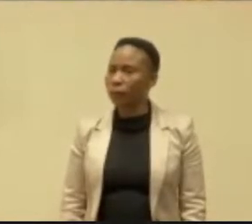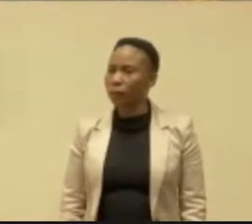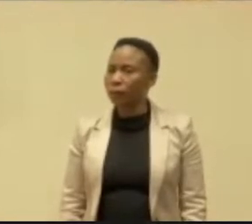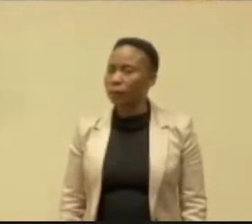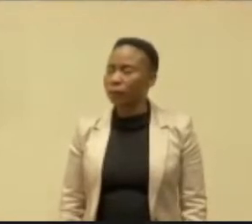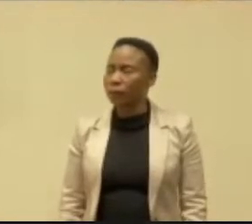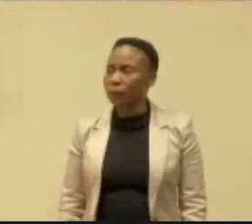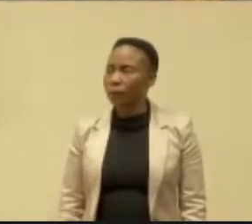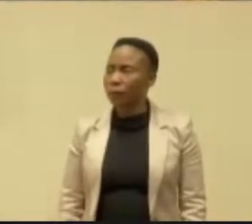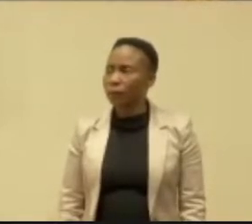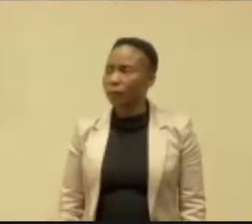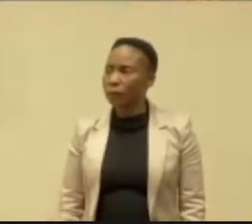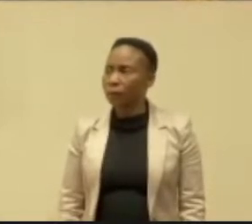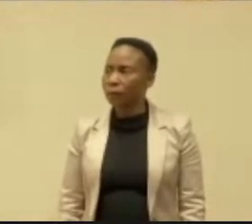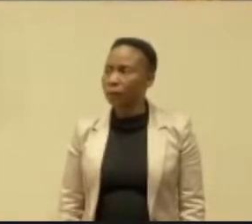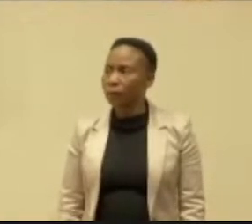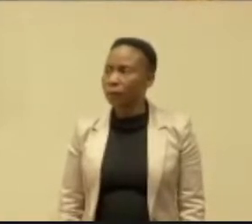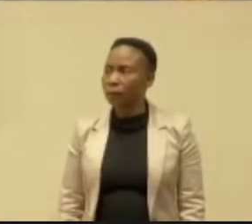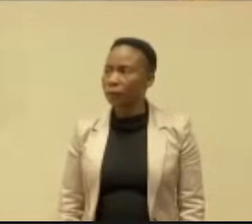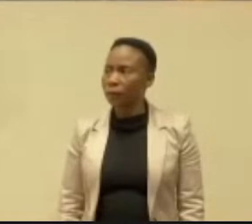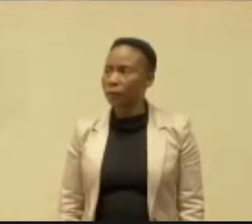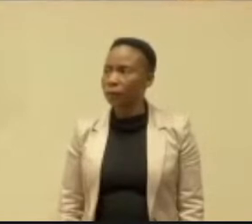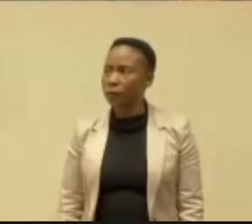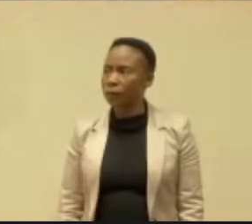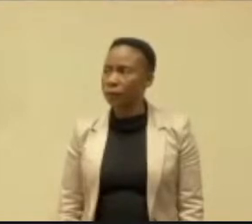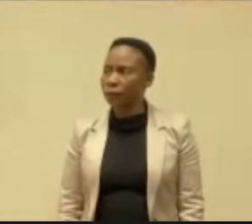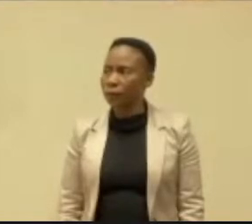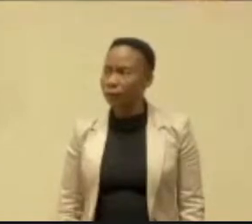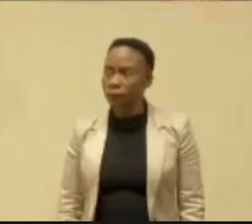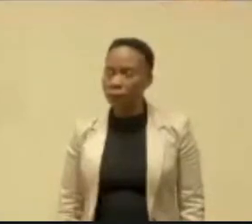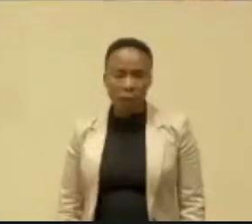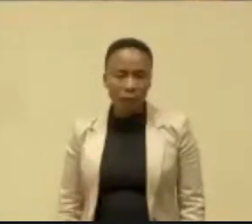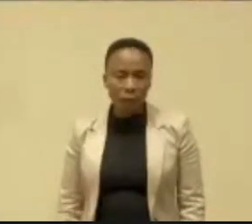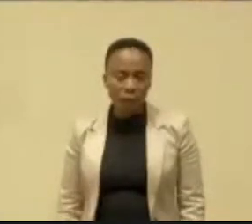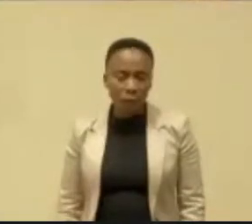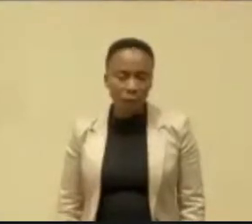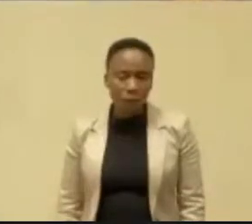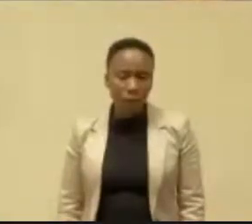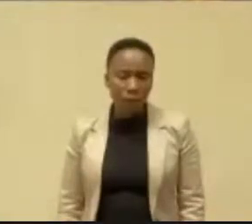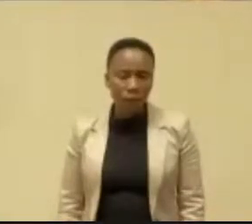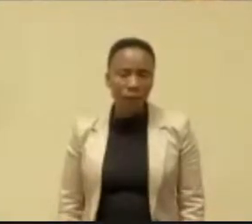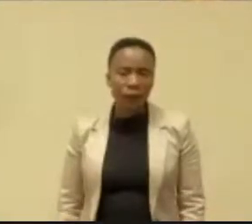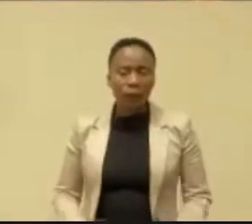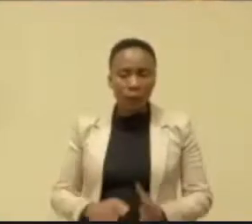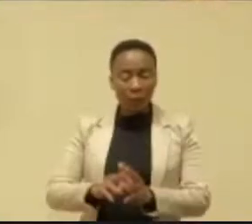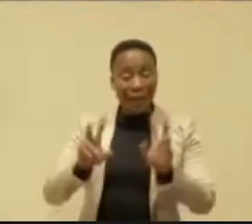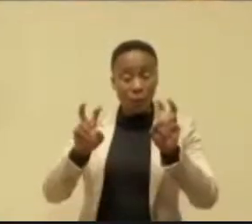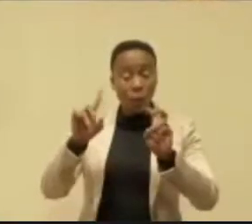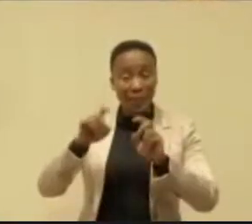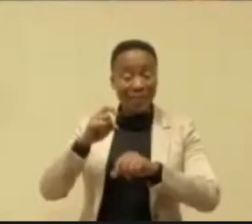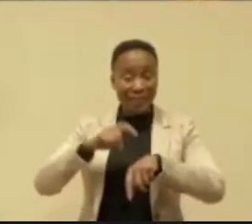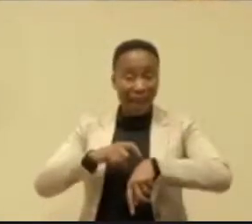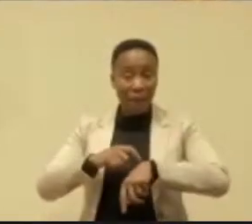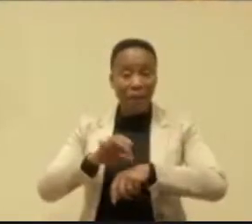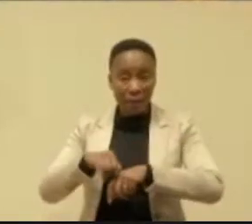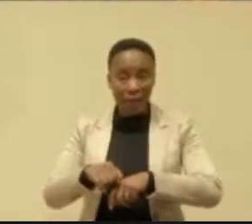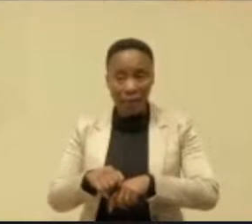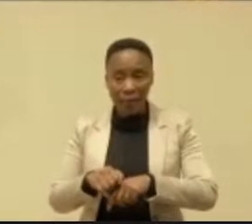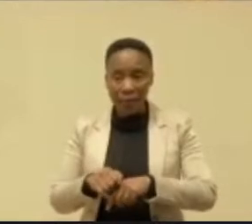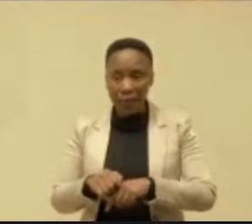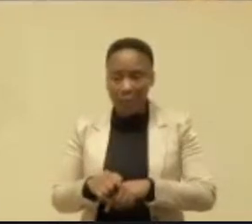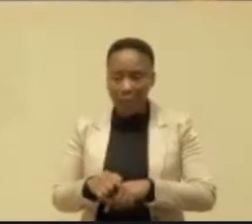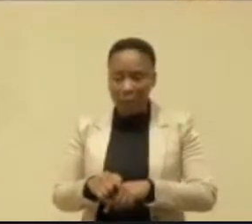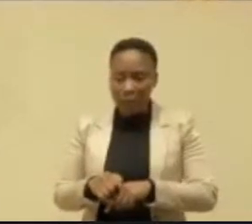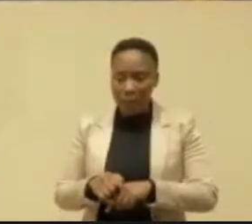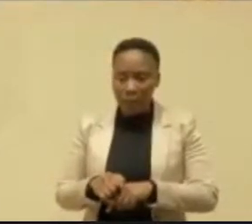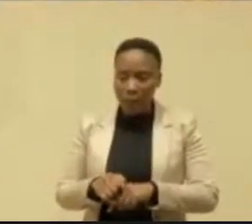so i think if we if we can the issue is that she's worried about the time but it is as if you are not hearing it because